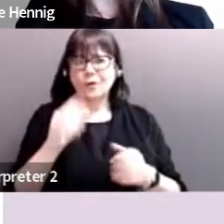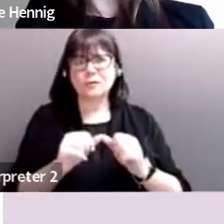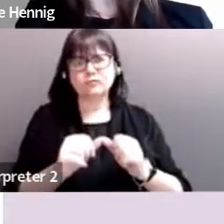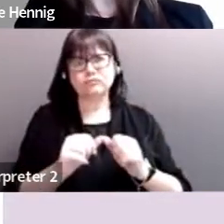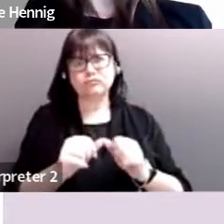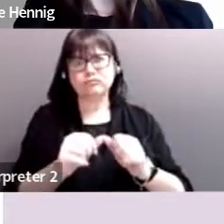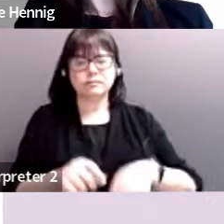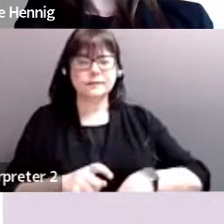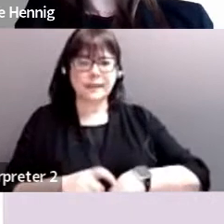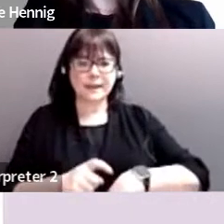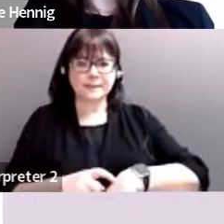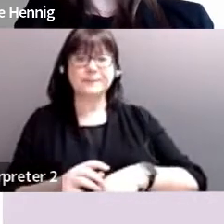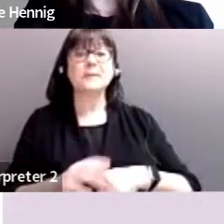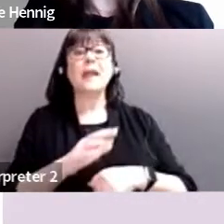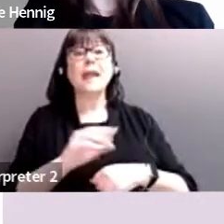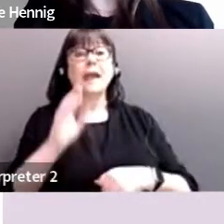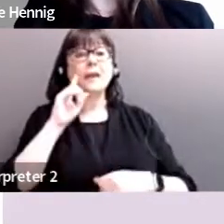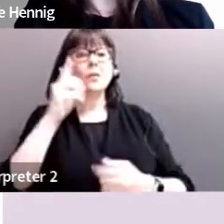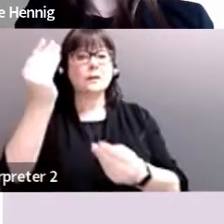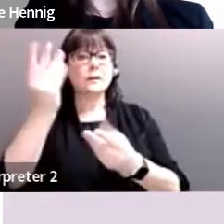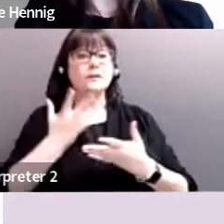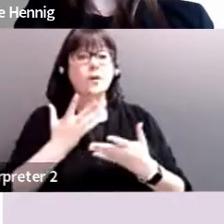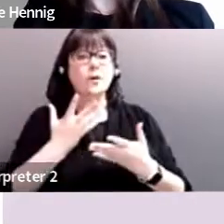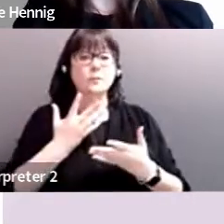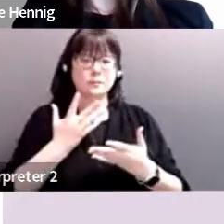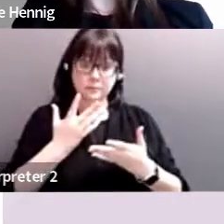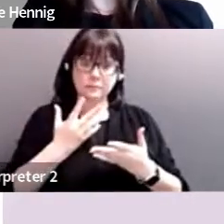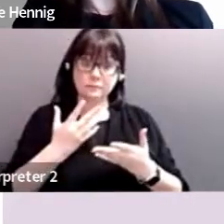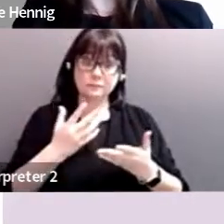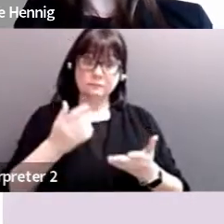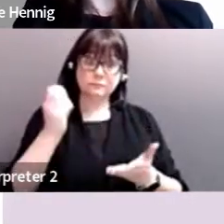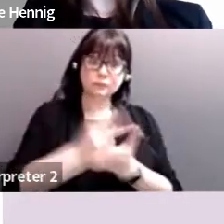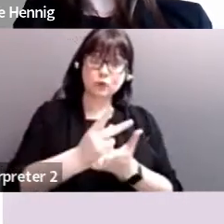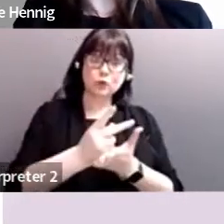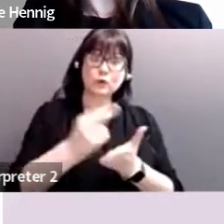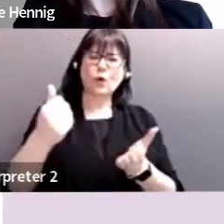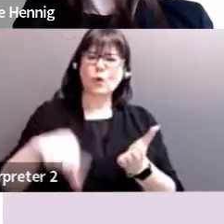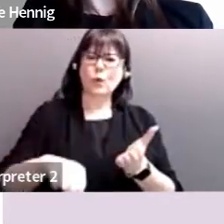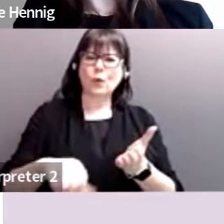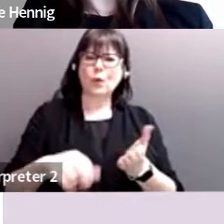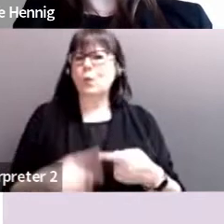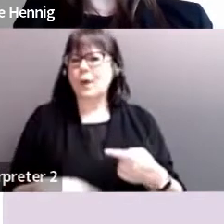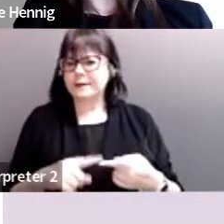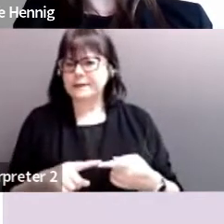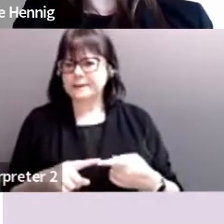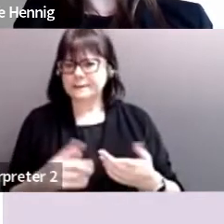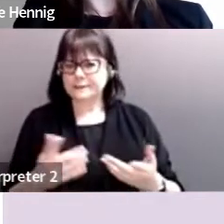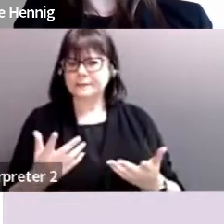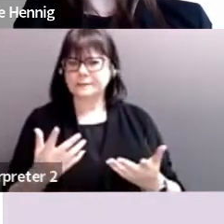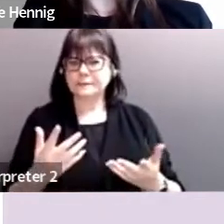and actually when you can expect to hear back about the status of the application, because you do want to make sure that this time is in line with